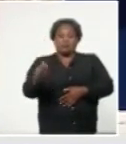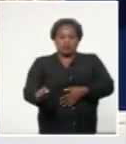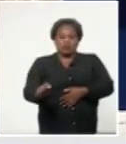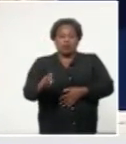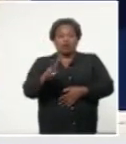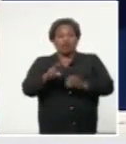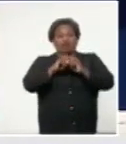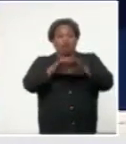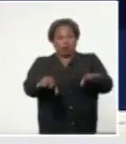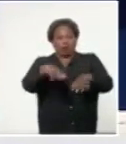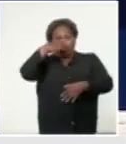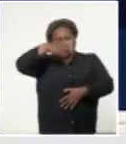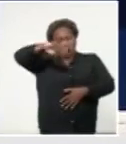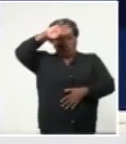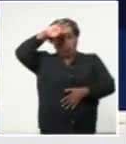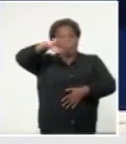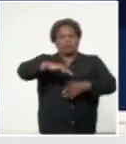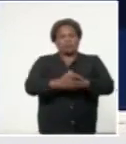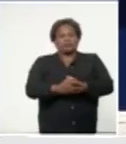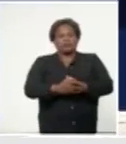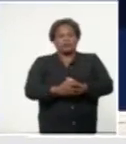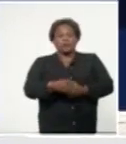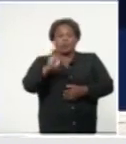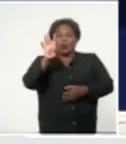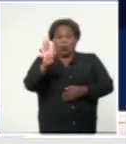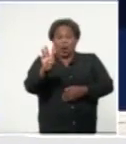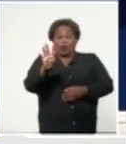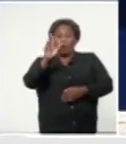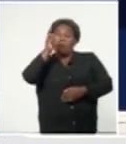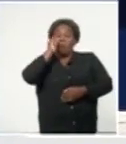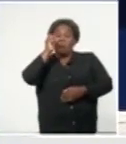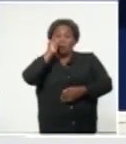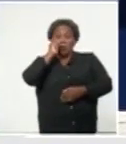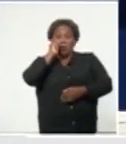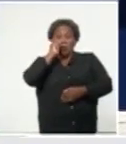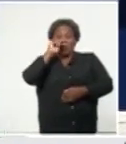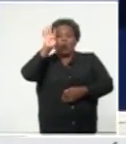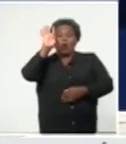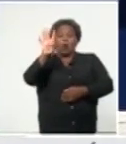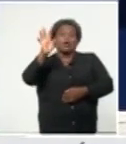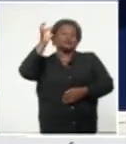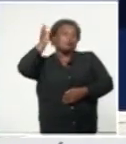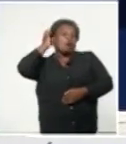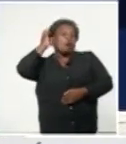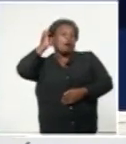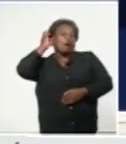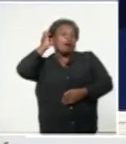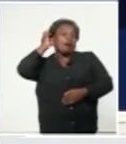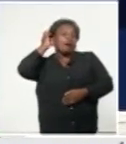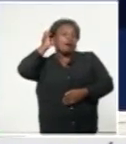4 of the cases are male, 4 cases are female, for a cumulative total of